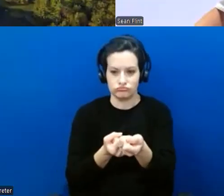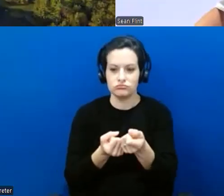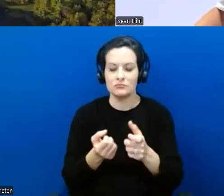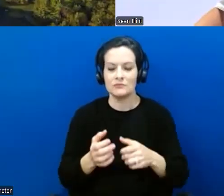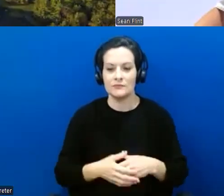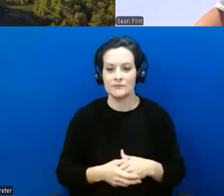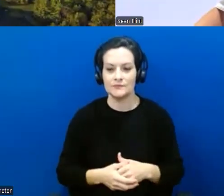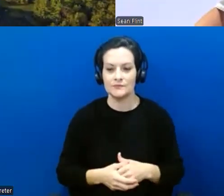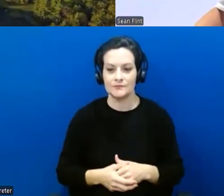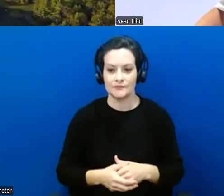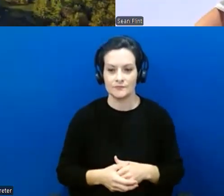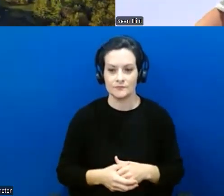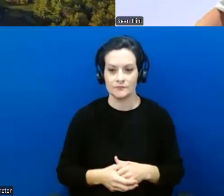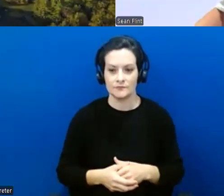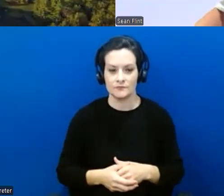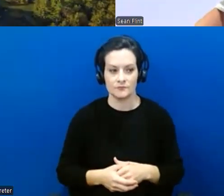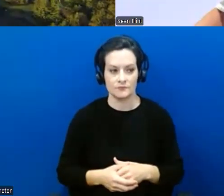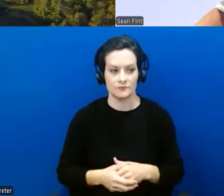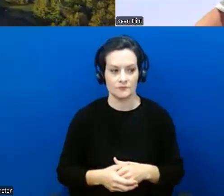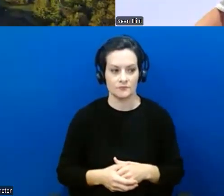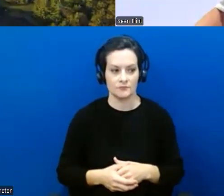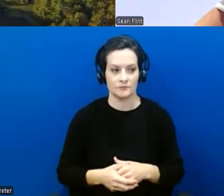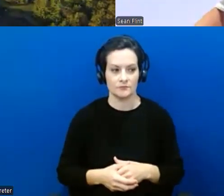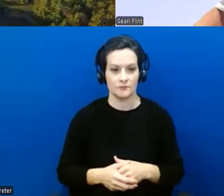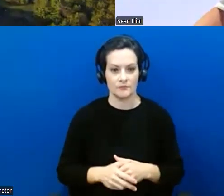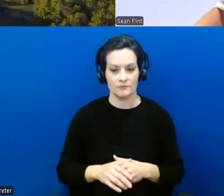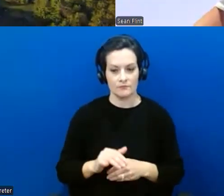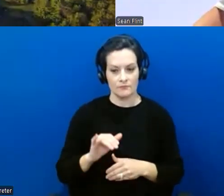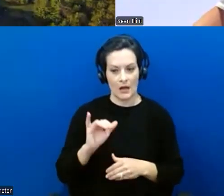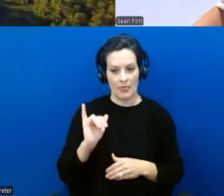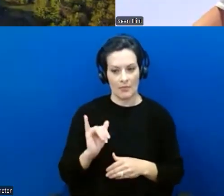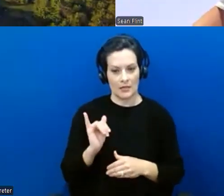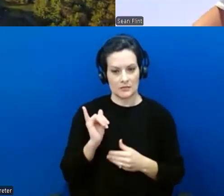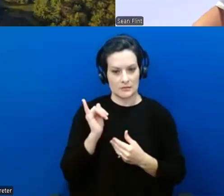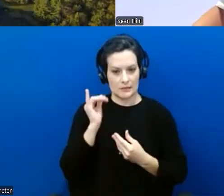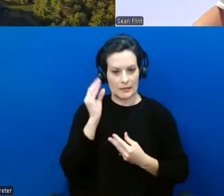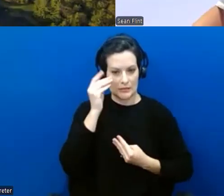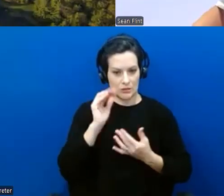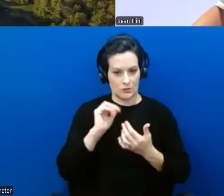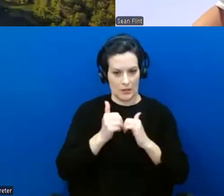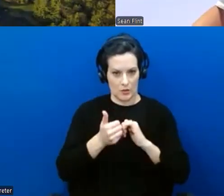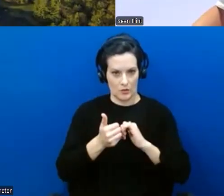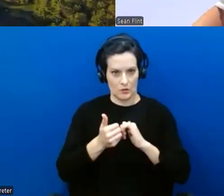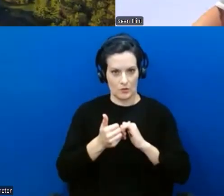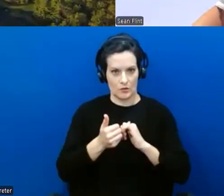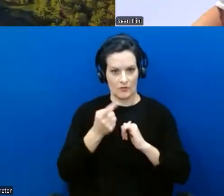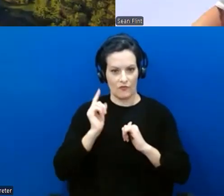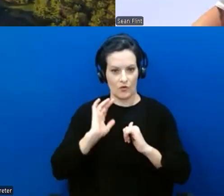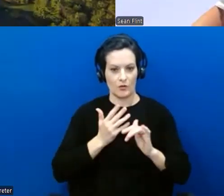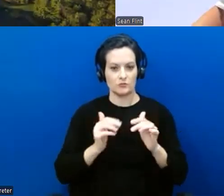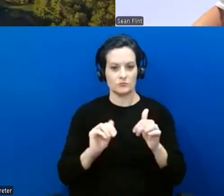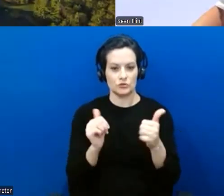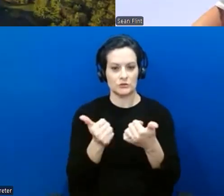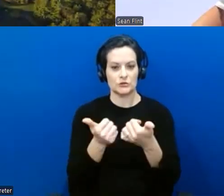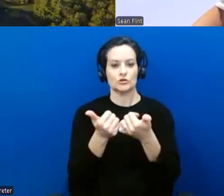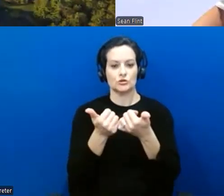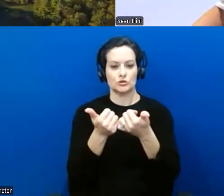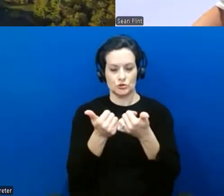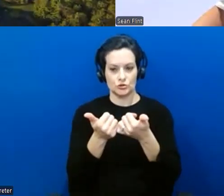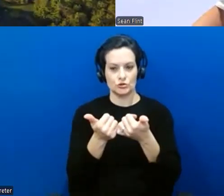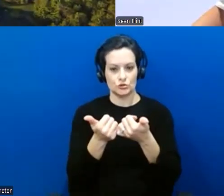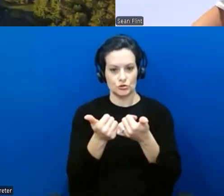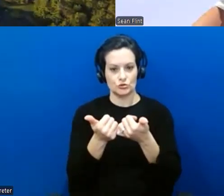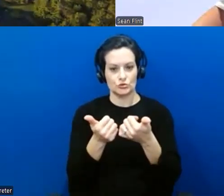How should that be considered in our management challenges and in